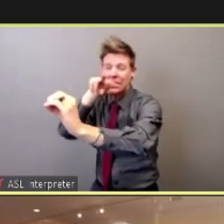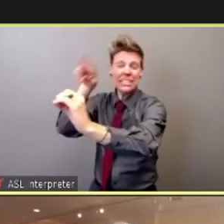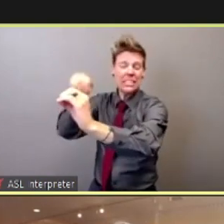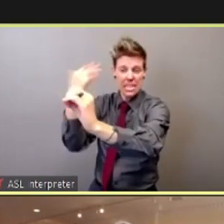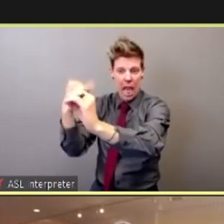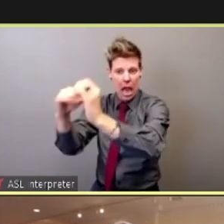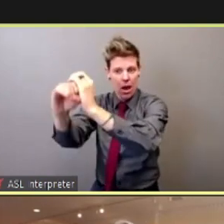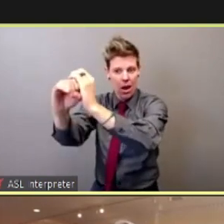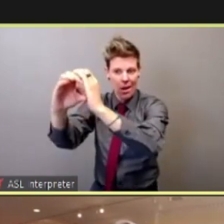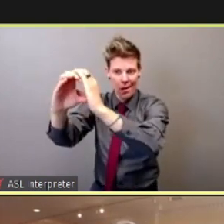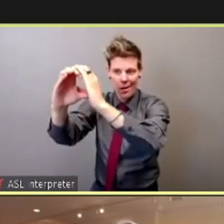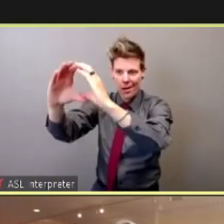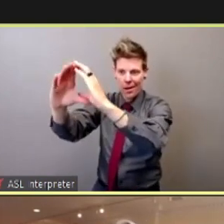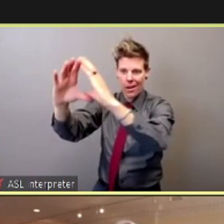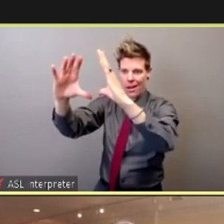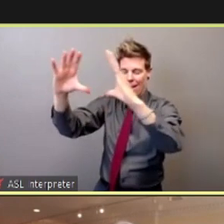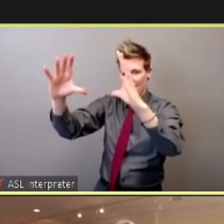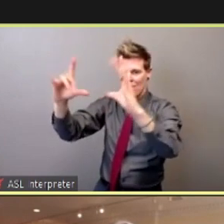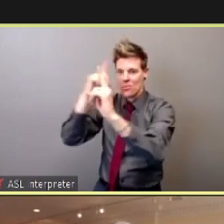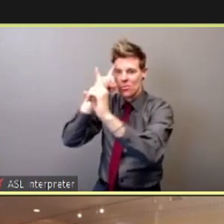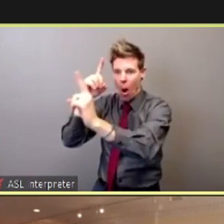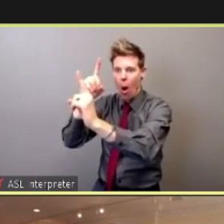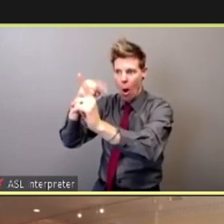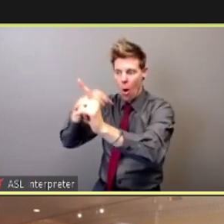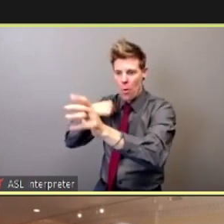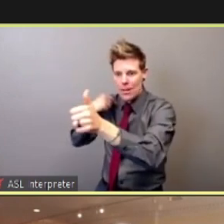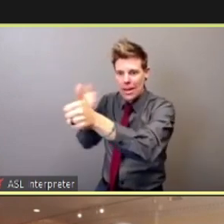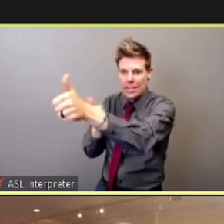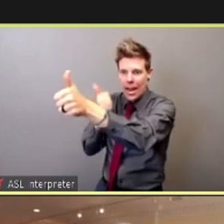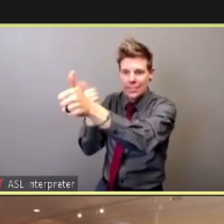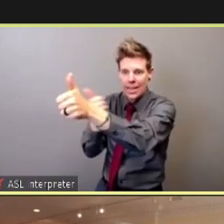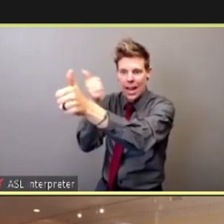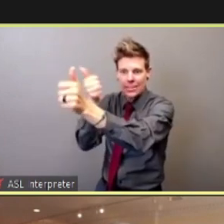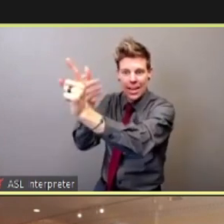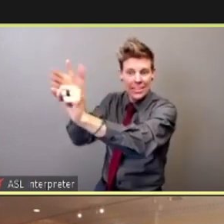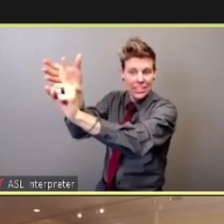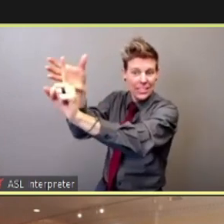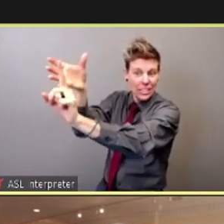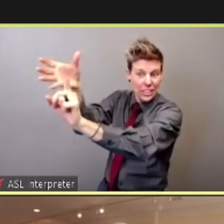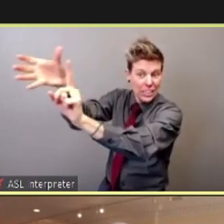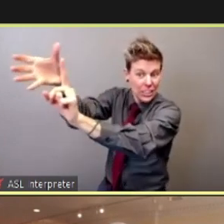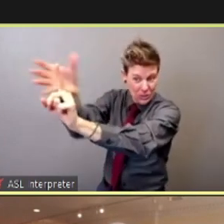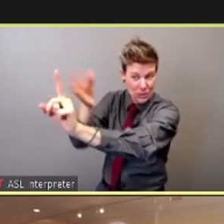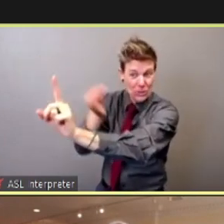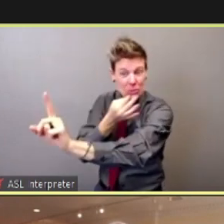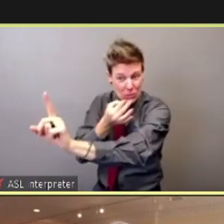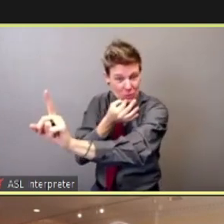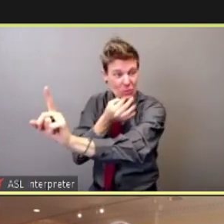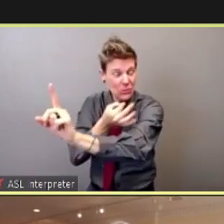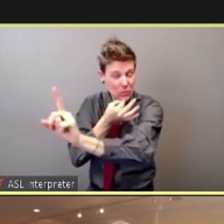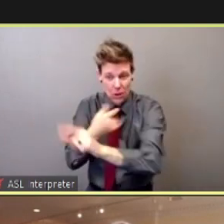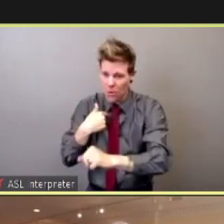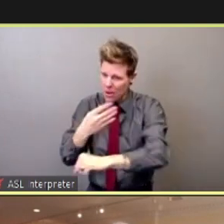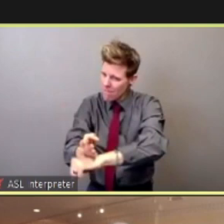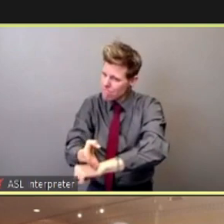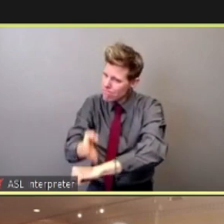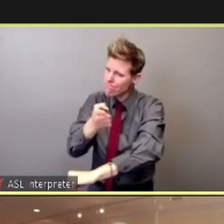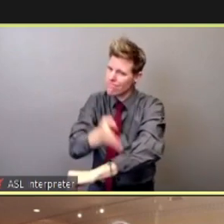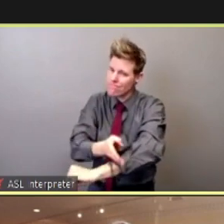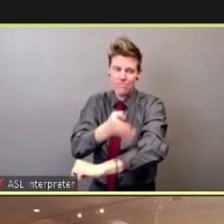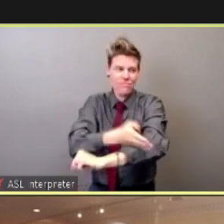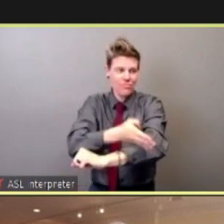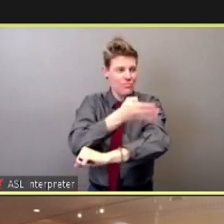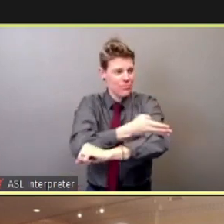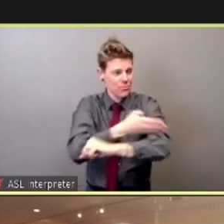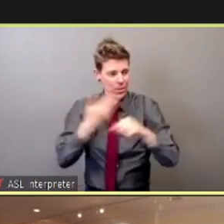it. We are doing really well. We can keep making these improvements. If you want to get our weekly